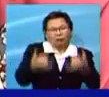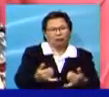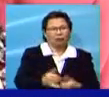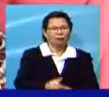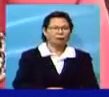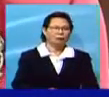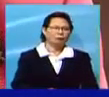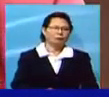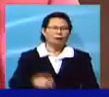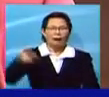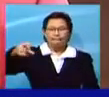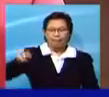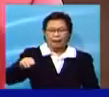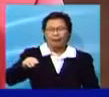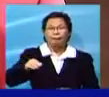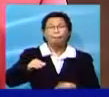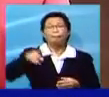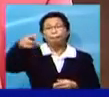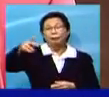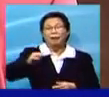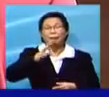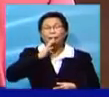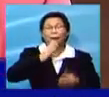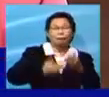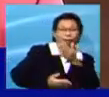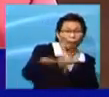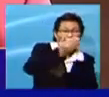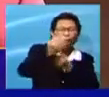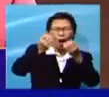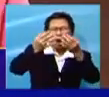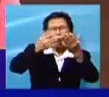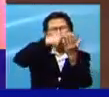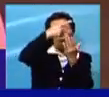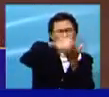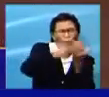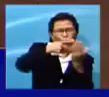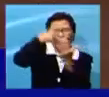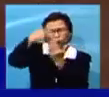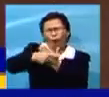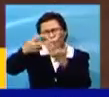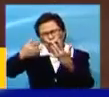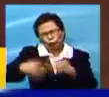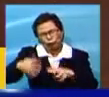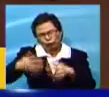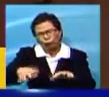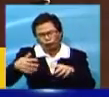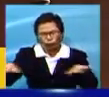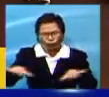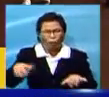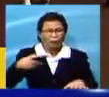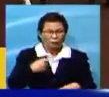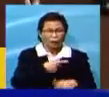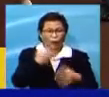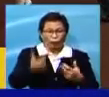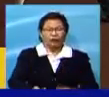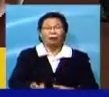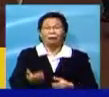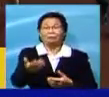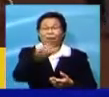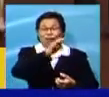As mentioned by the Prime Minister this morning, a lot of our programs have already borne fruits and we are now harvesting and